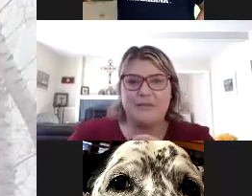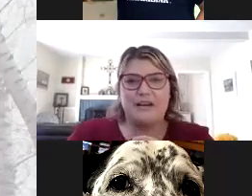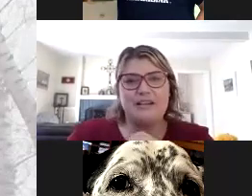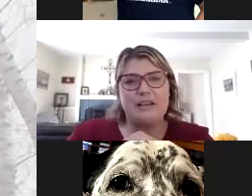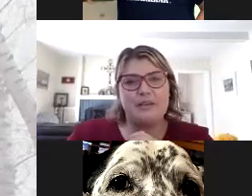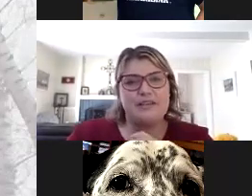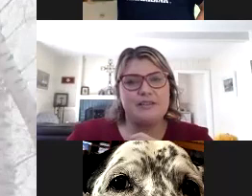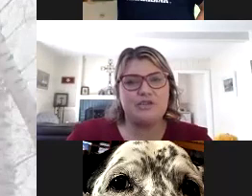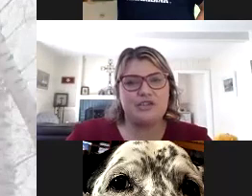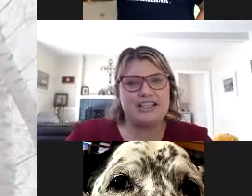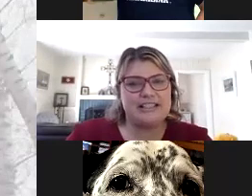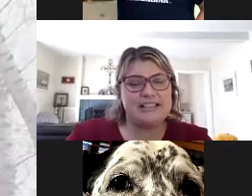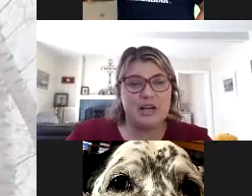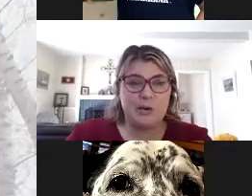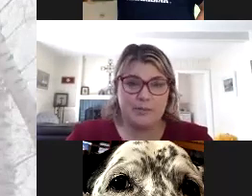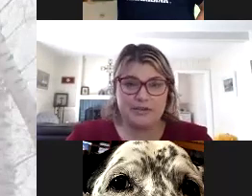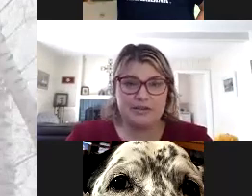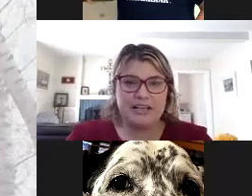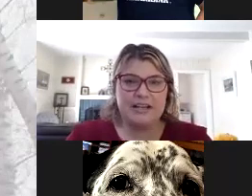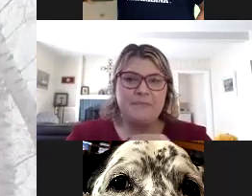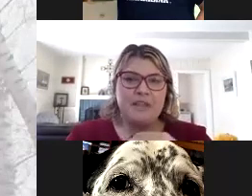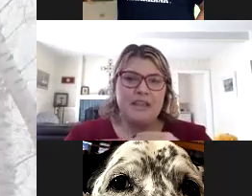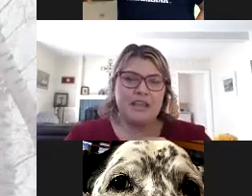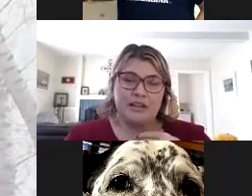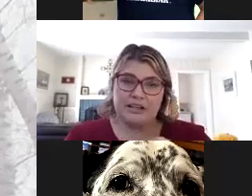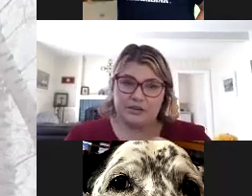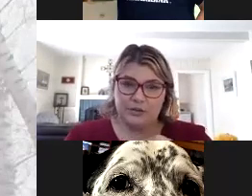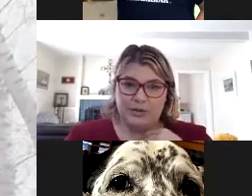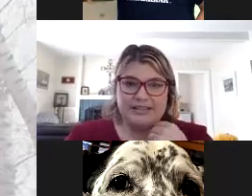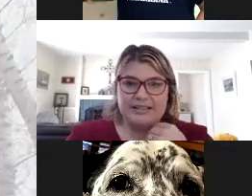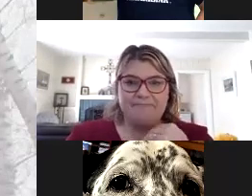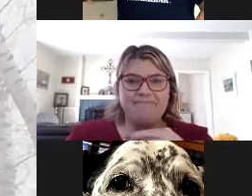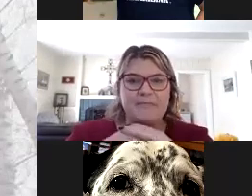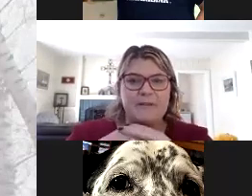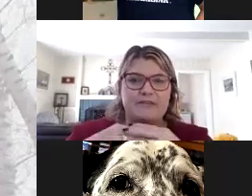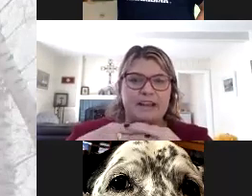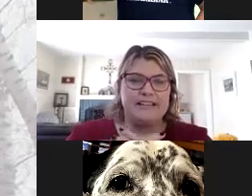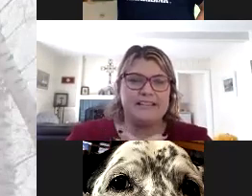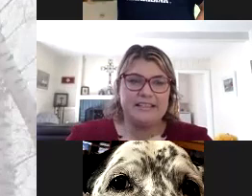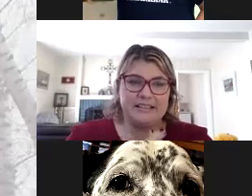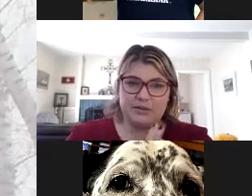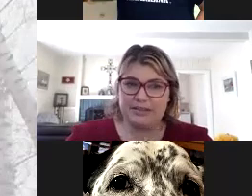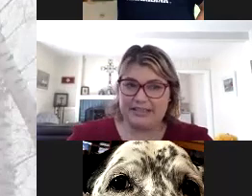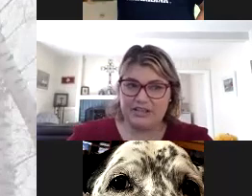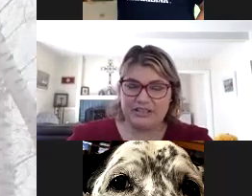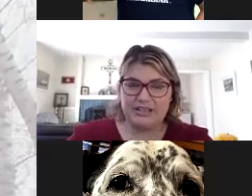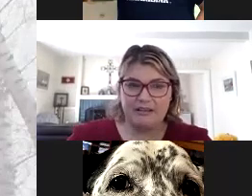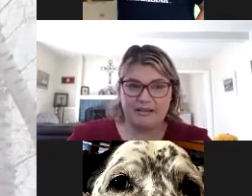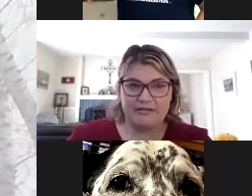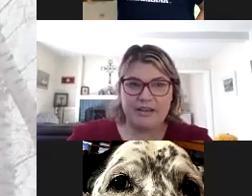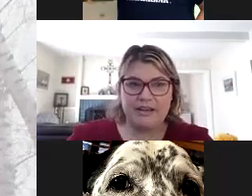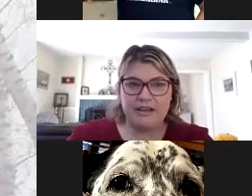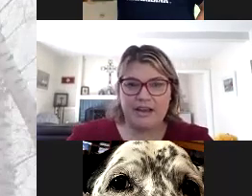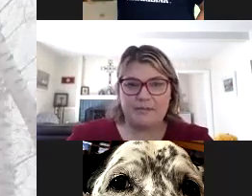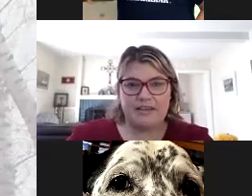builds from there. They believe in social justice and equal opportunity, ecological wisdom, nonviolence, decentralization